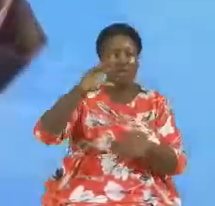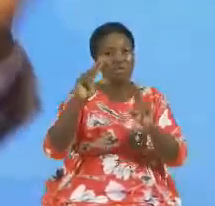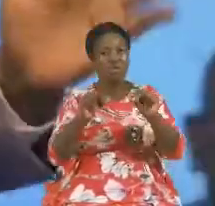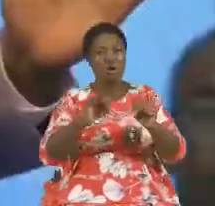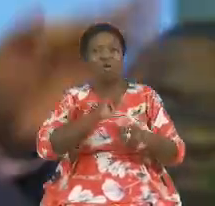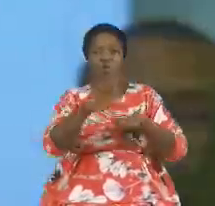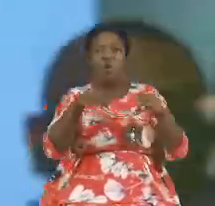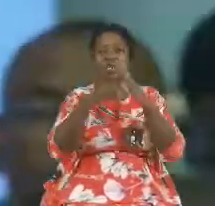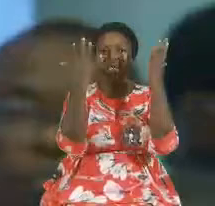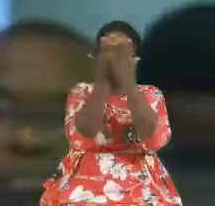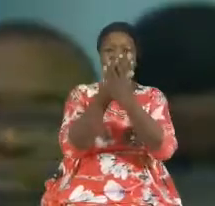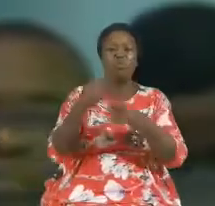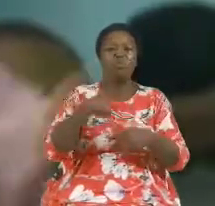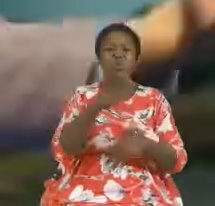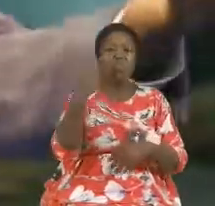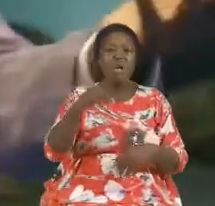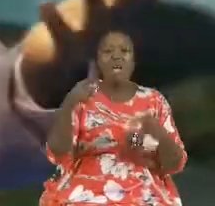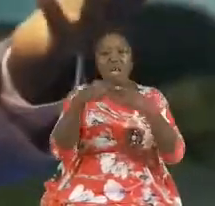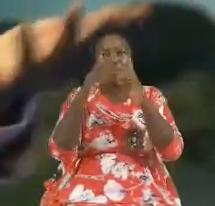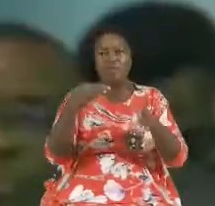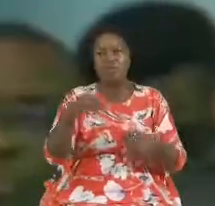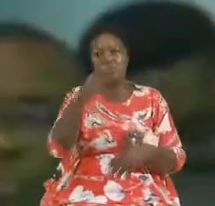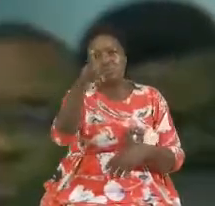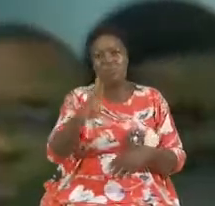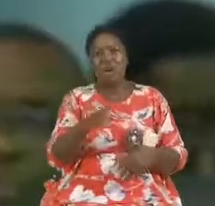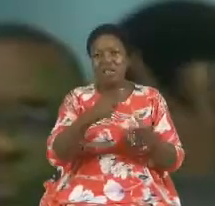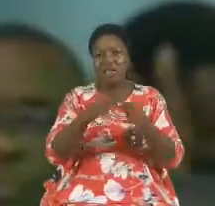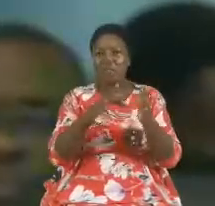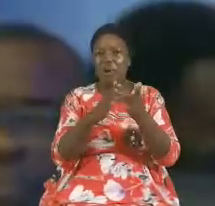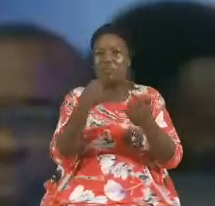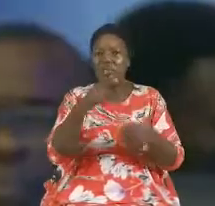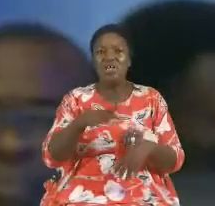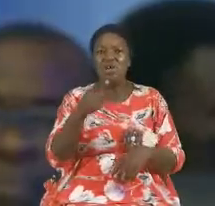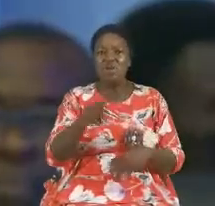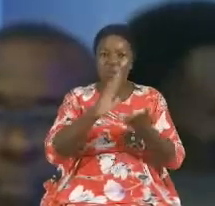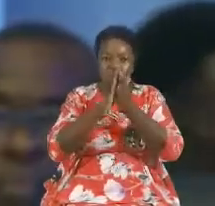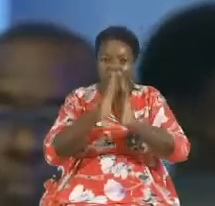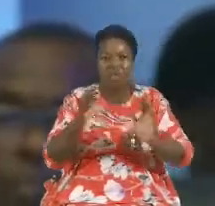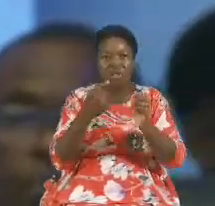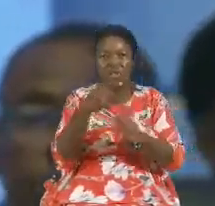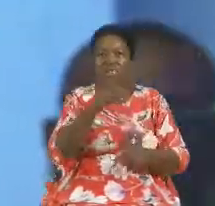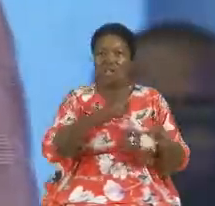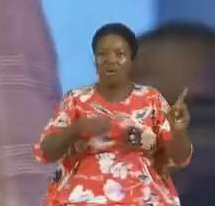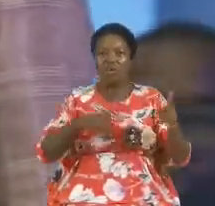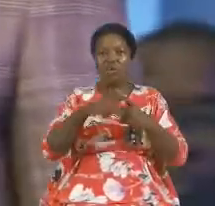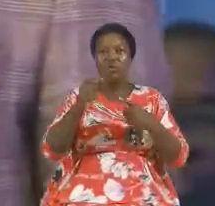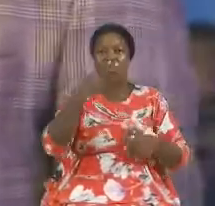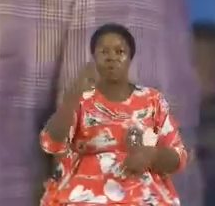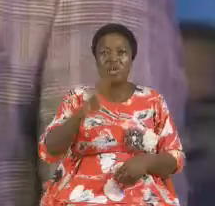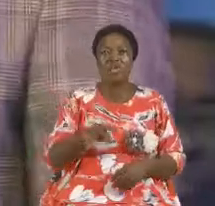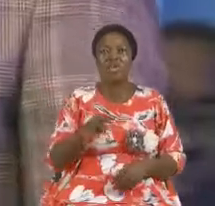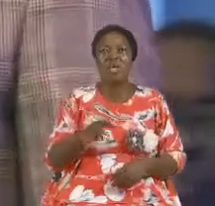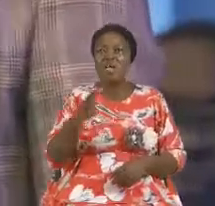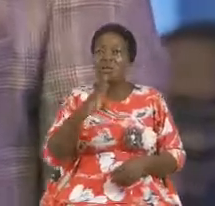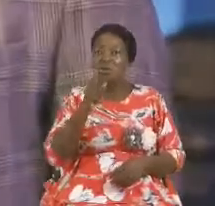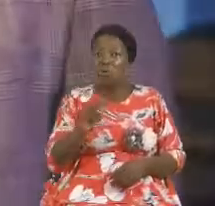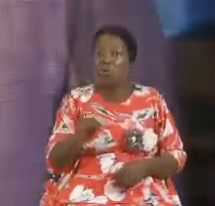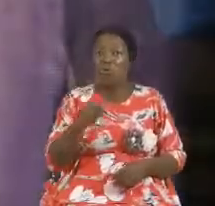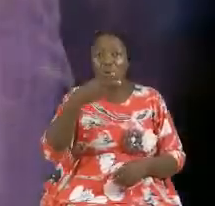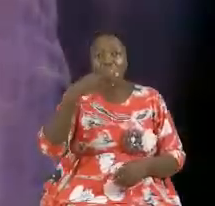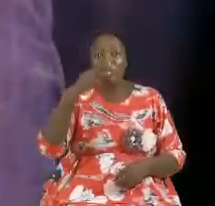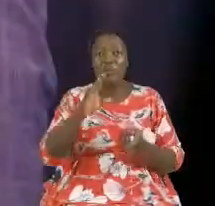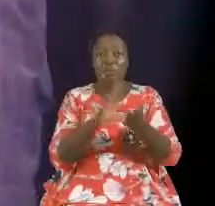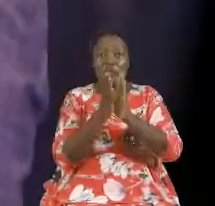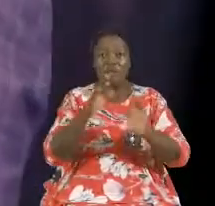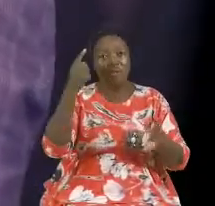said, no, you are going to walk in darkness. We were enemies of God. And the Bible says, there is no peace, says